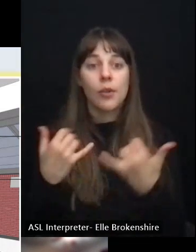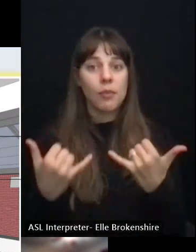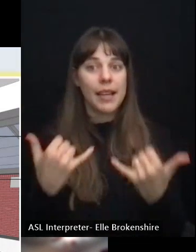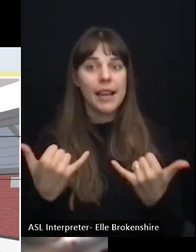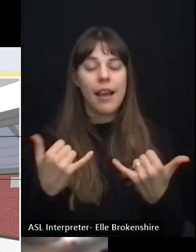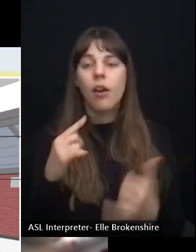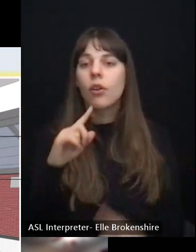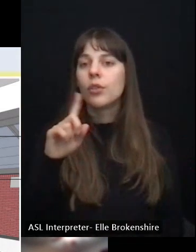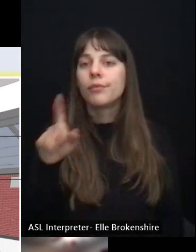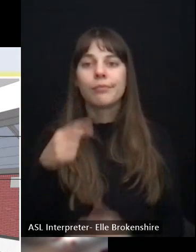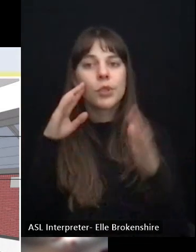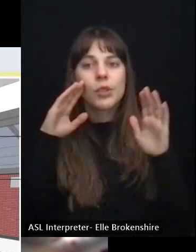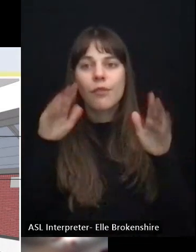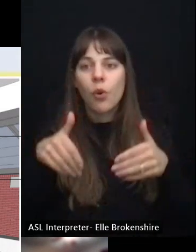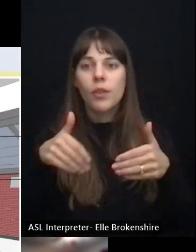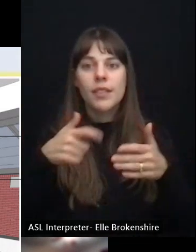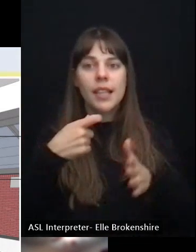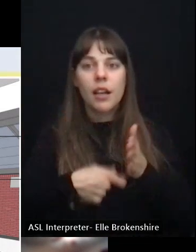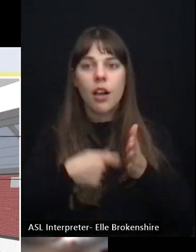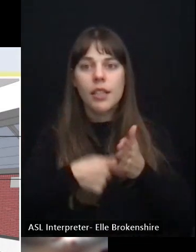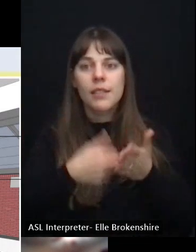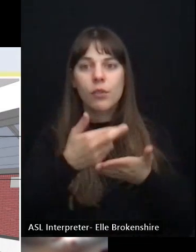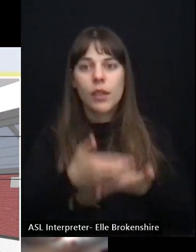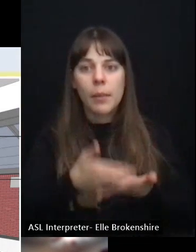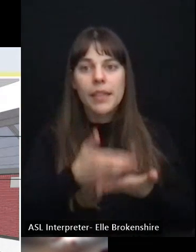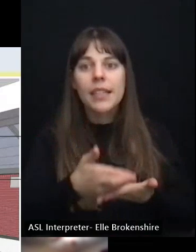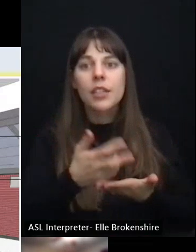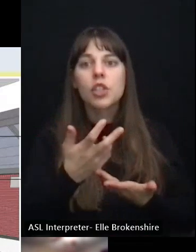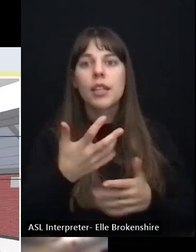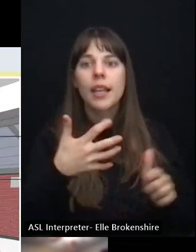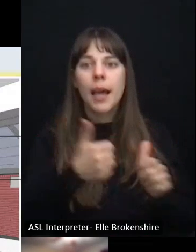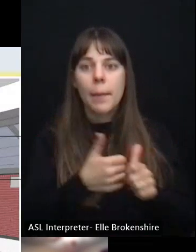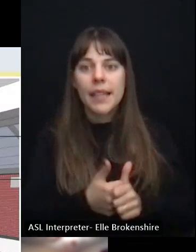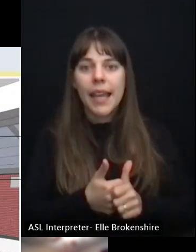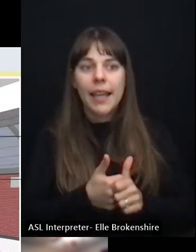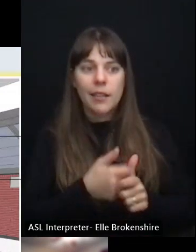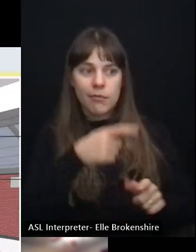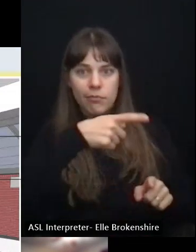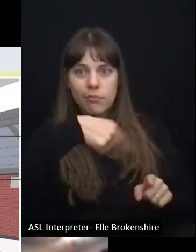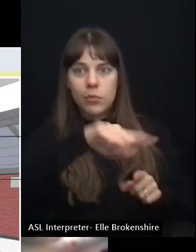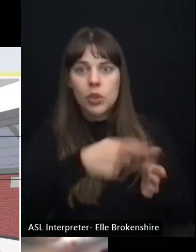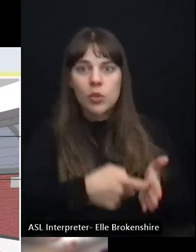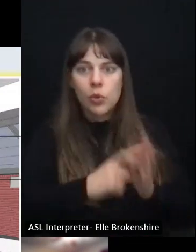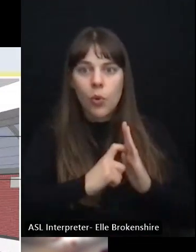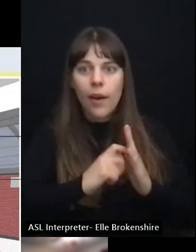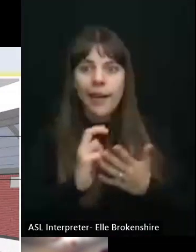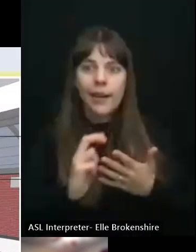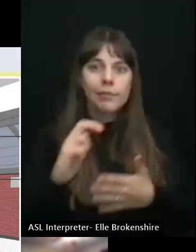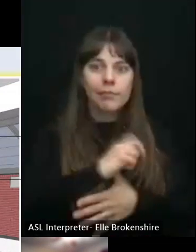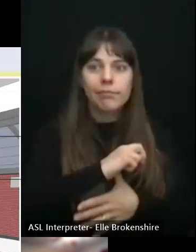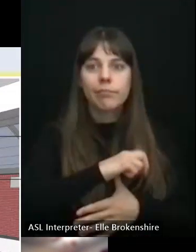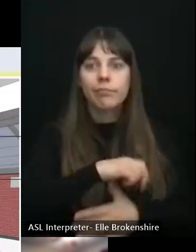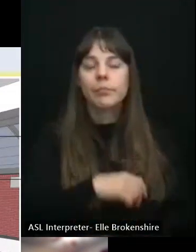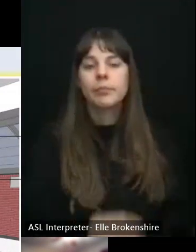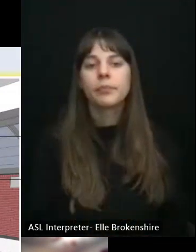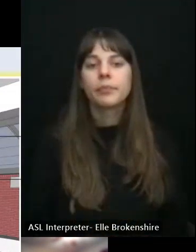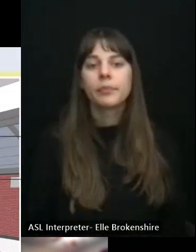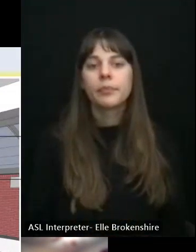just focused on the costs of the rehabilitation and updating that is needed as a first step.